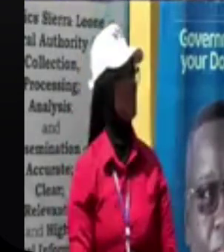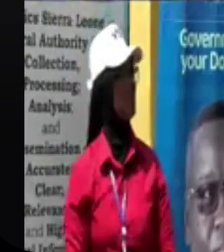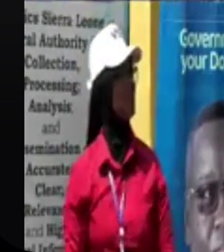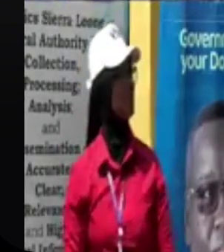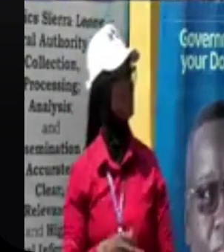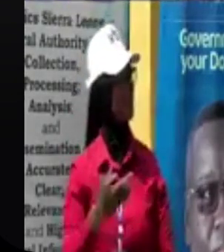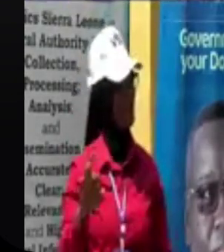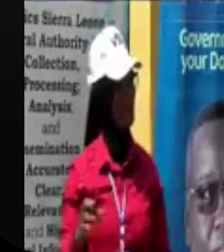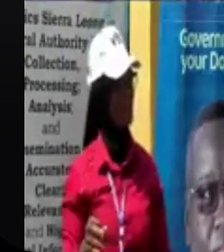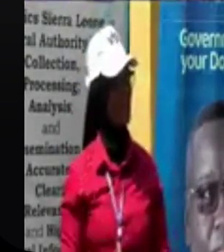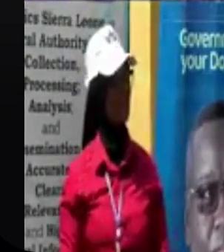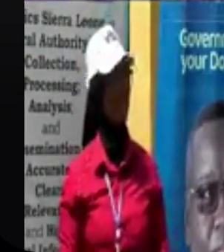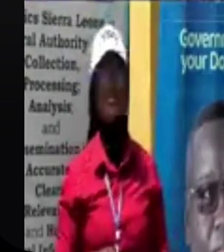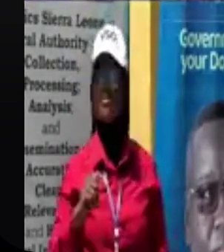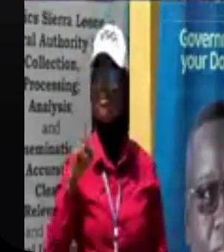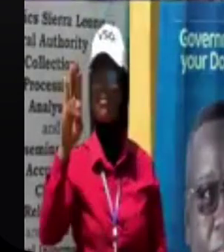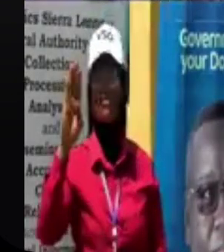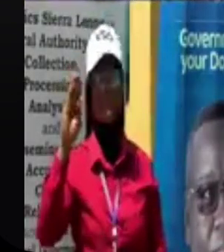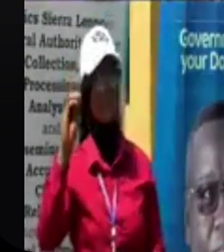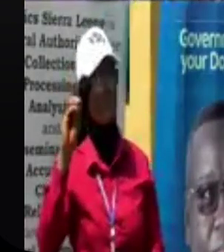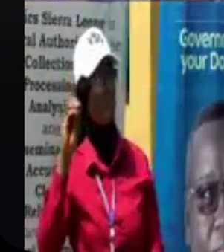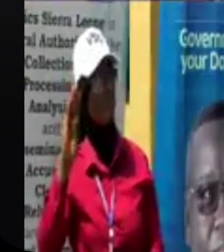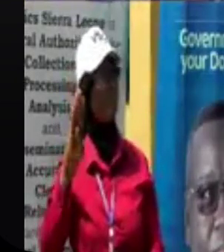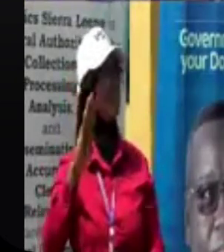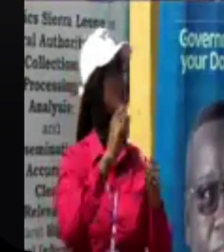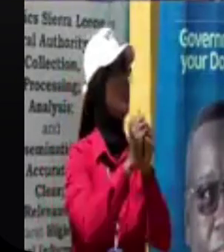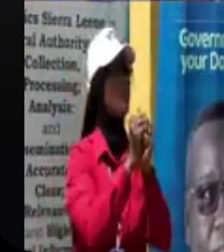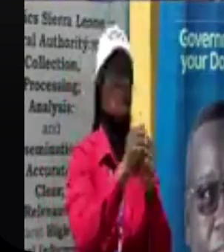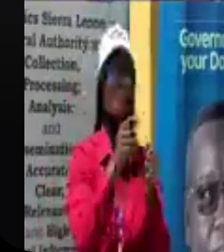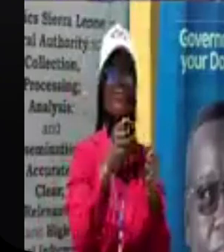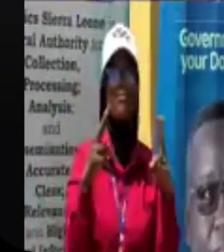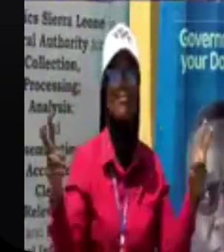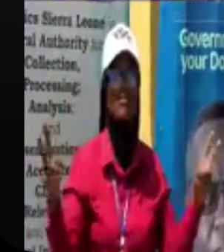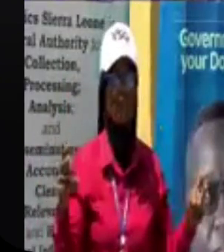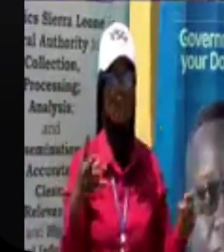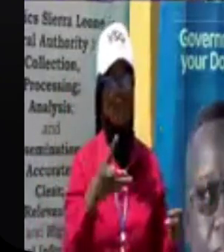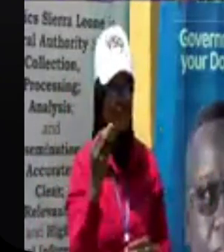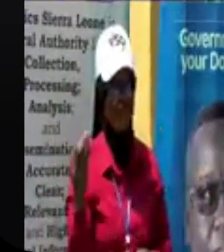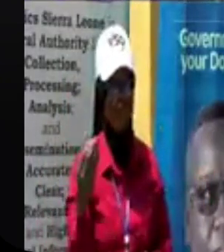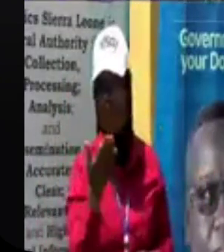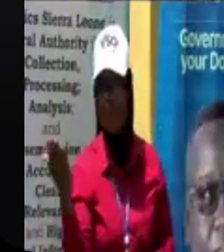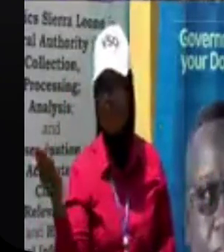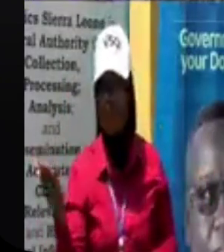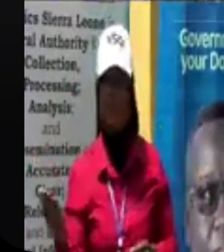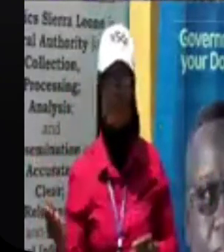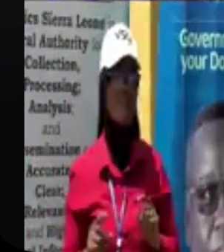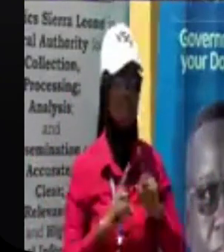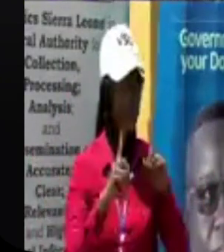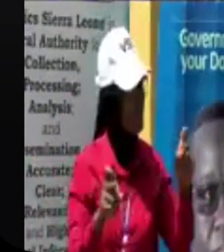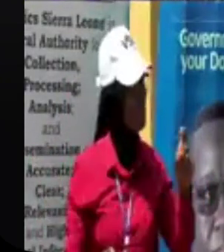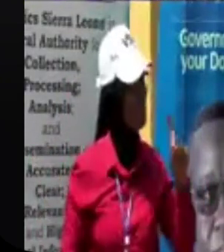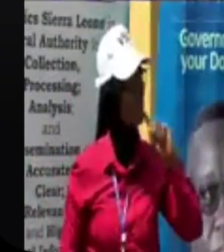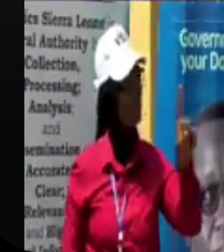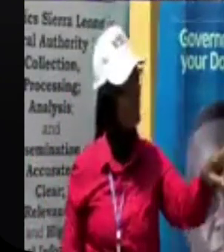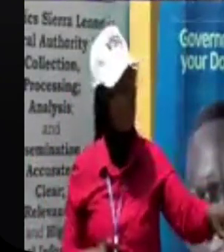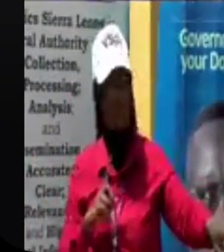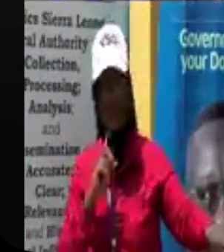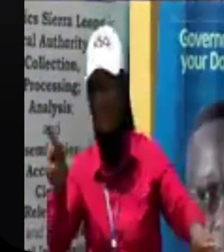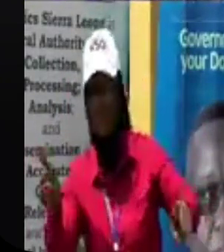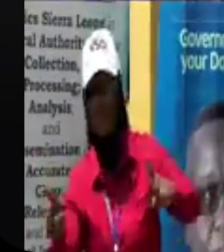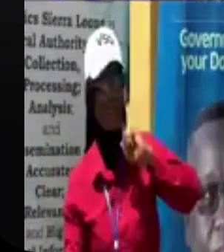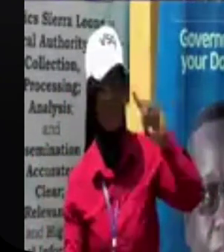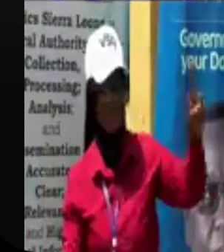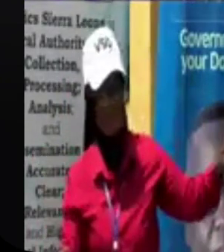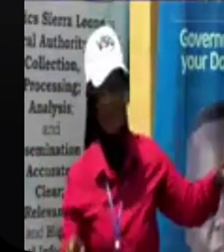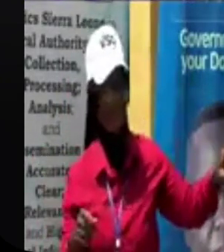Of course, to talk it disappear. So, in this few words, if you like anything for us, I will answer. The director there,